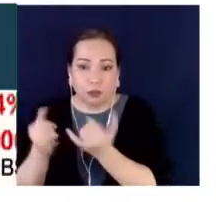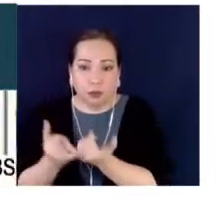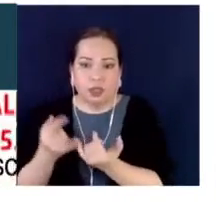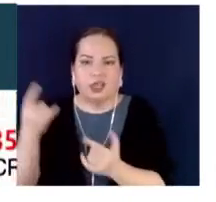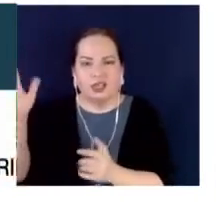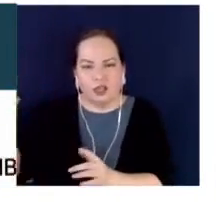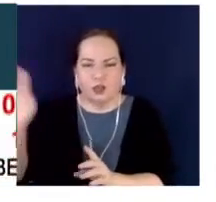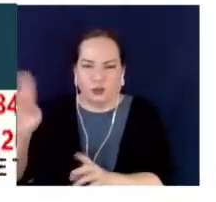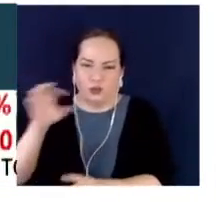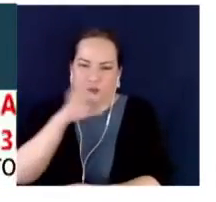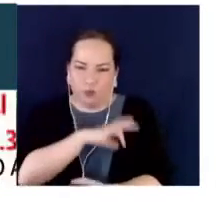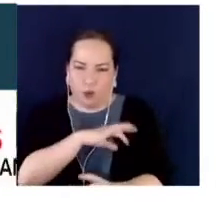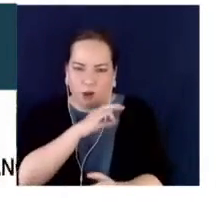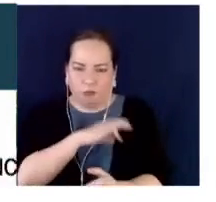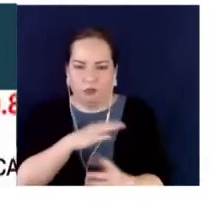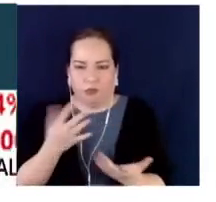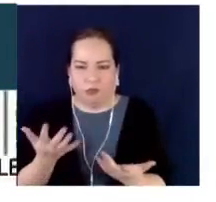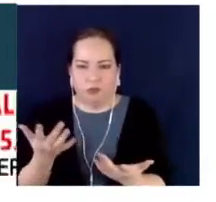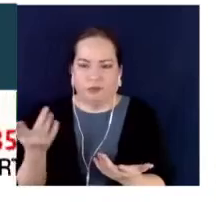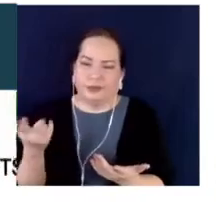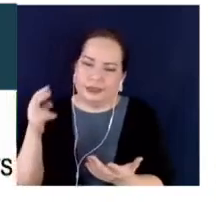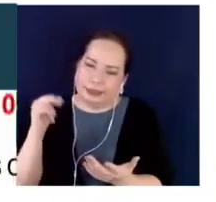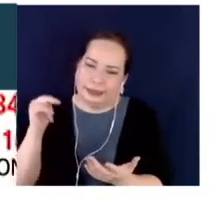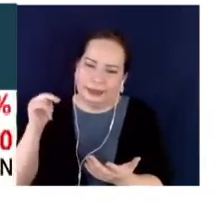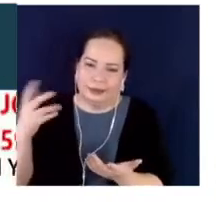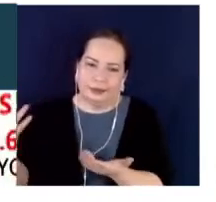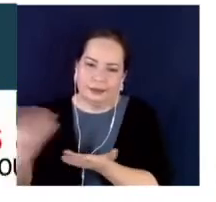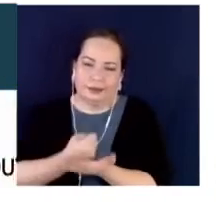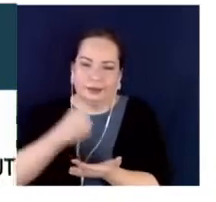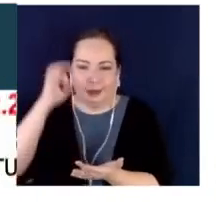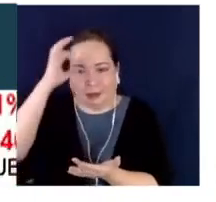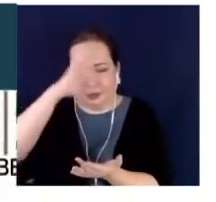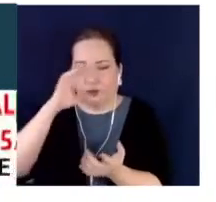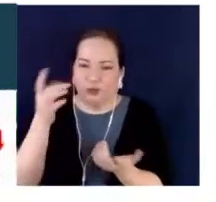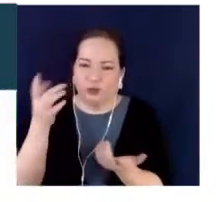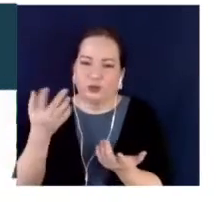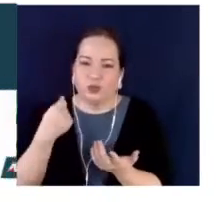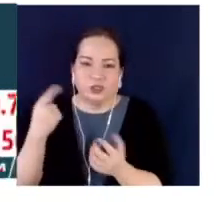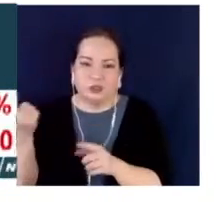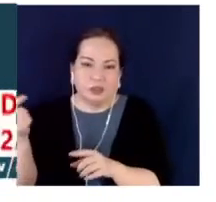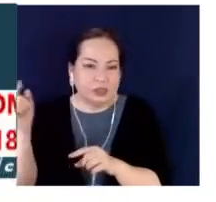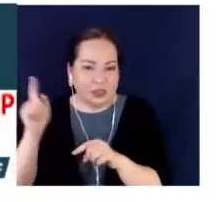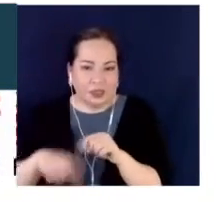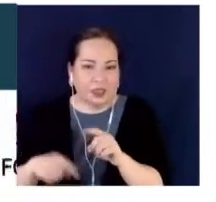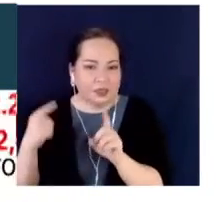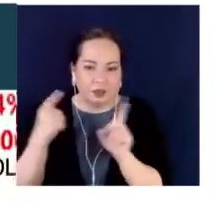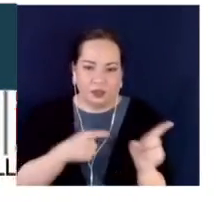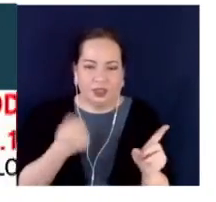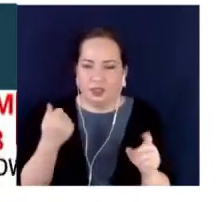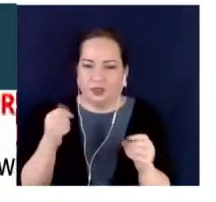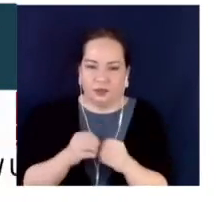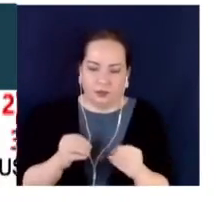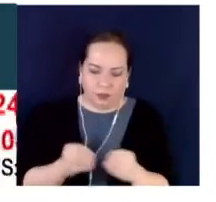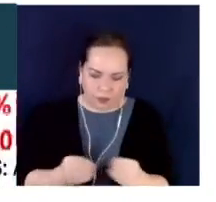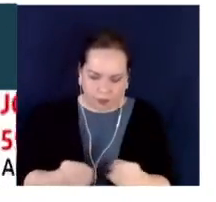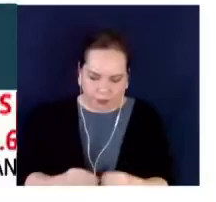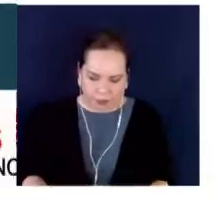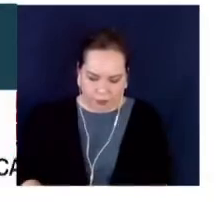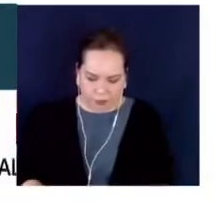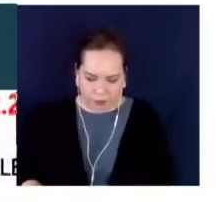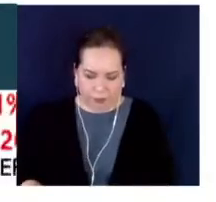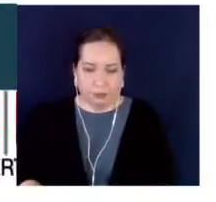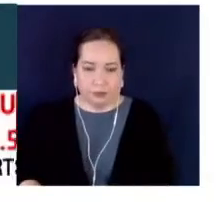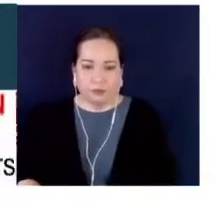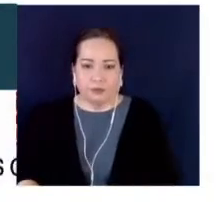profit. The pharmaceutical companies are making money on this. So they cannot afford to donate anymore. The President